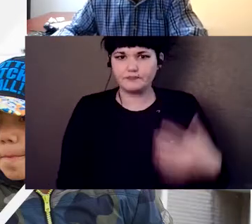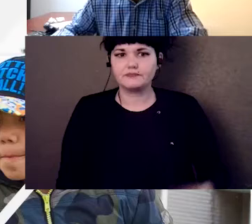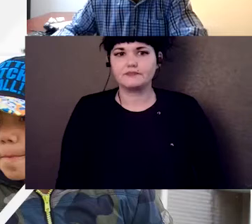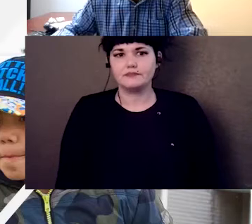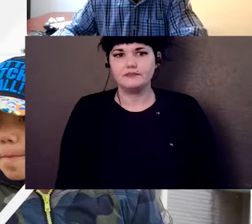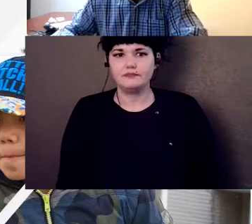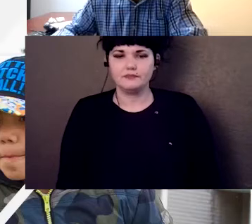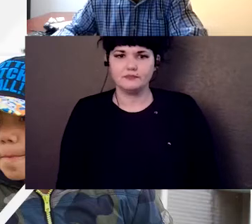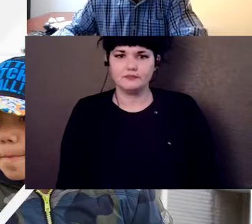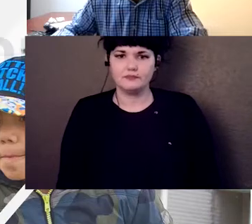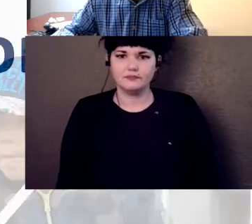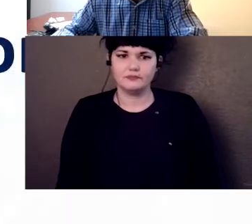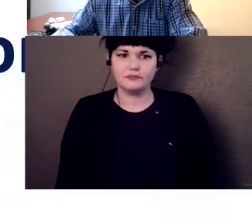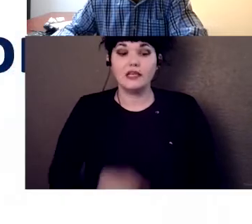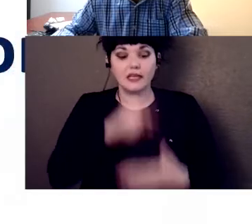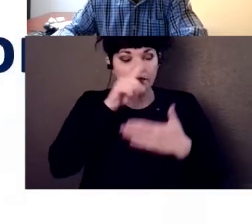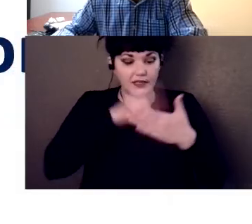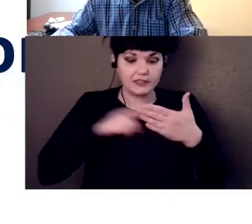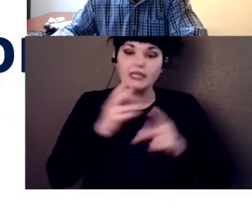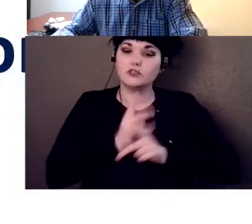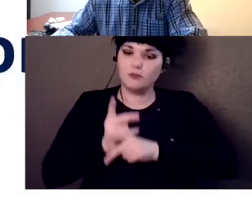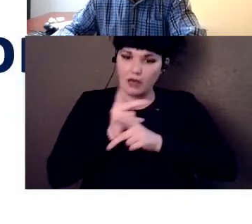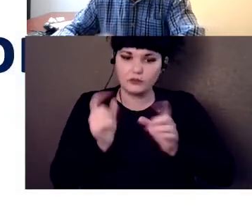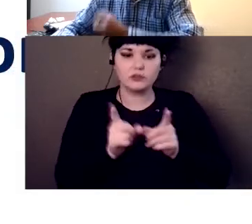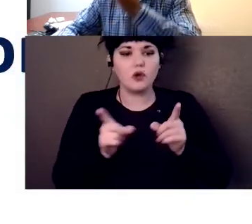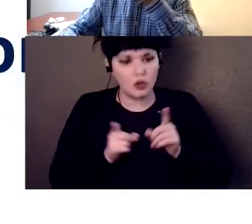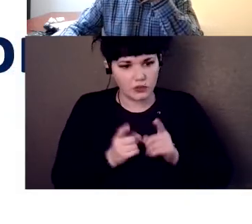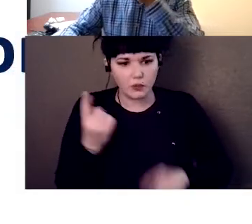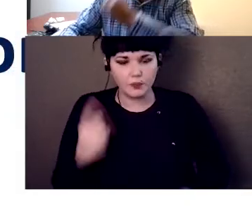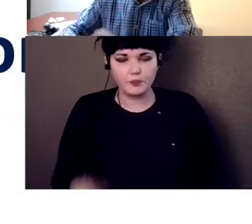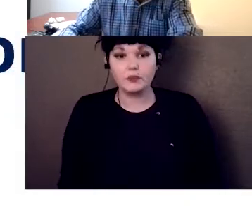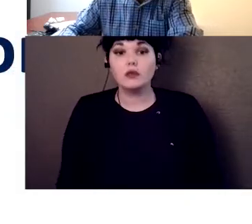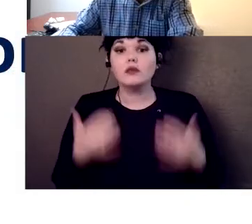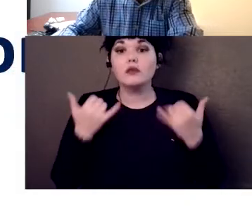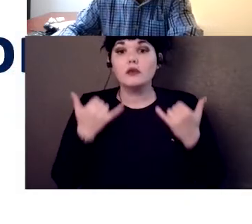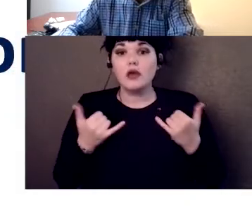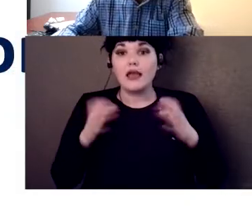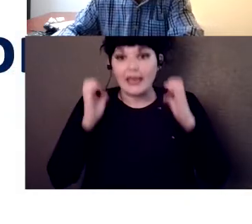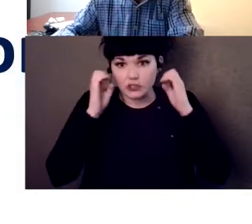Investigations and monitoring are also part of it. So as far as education,